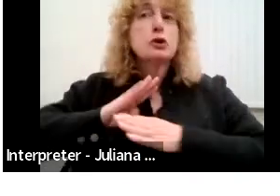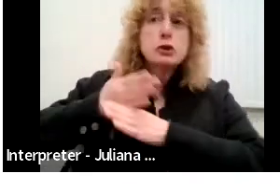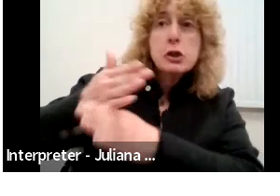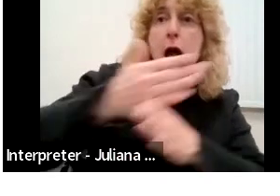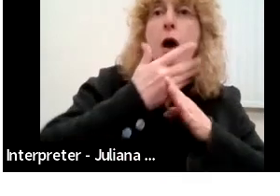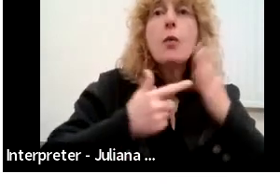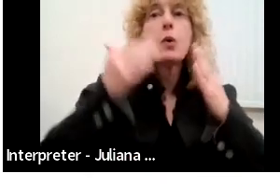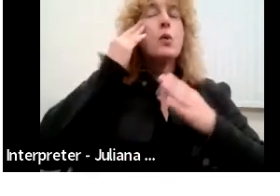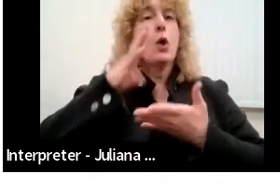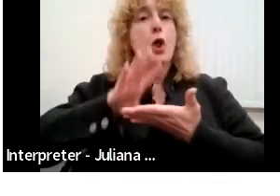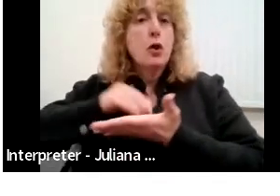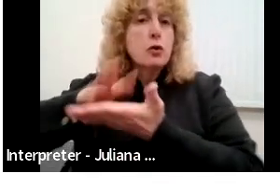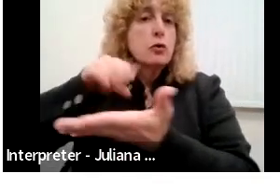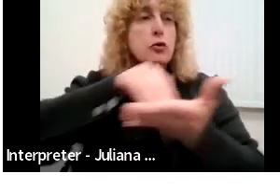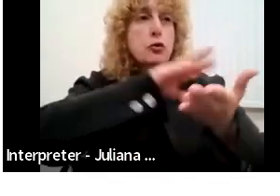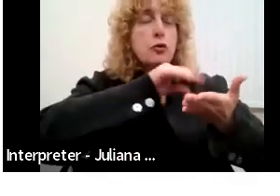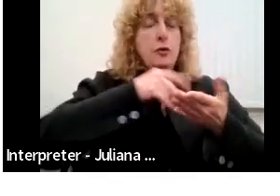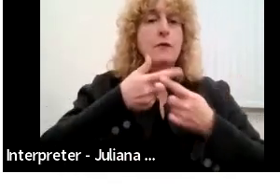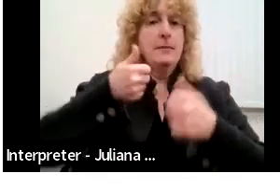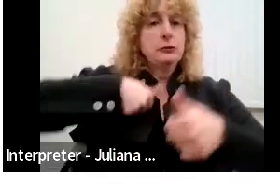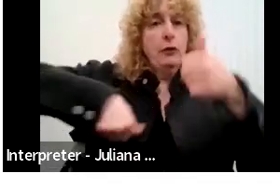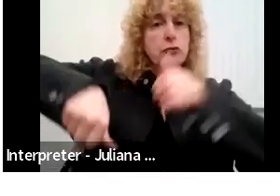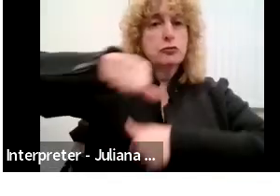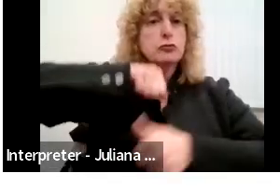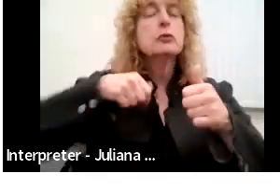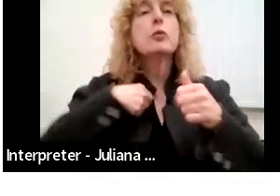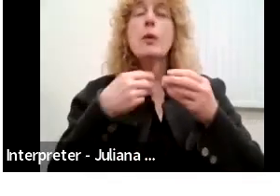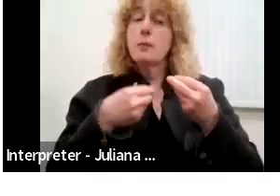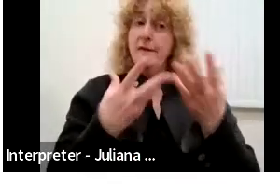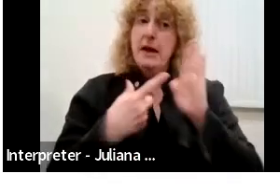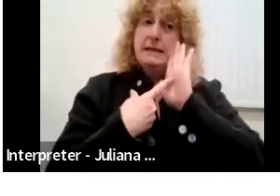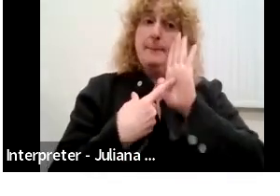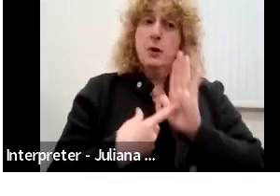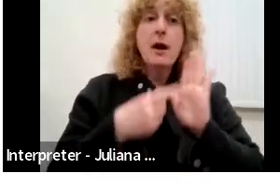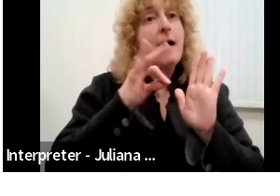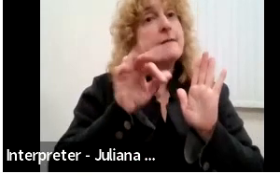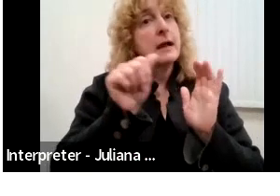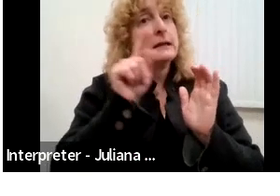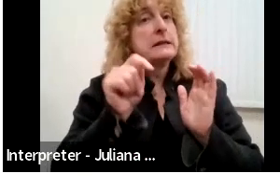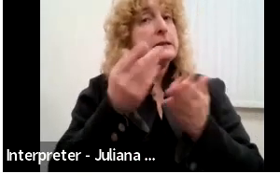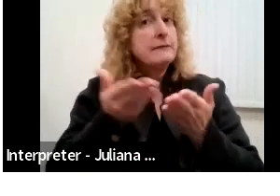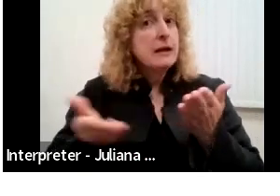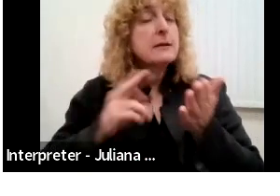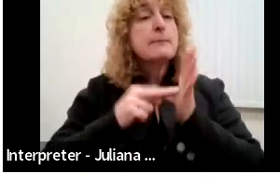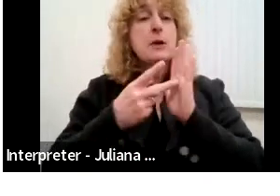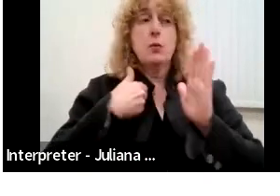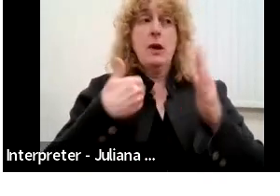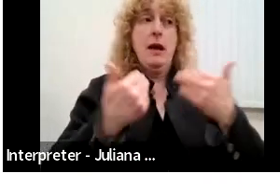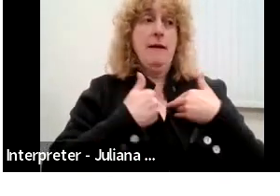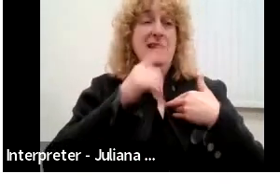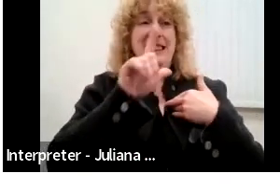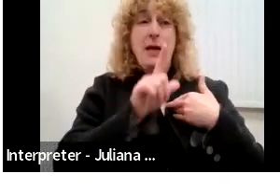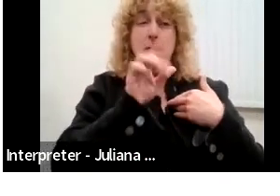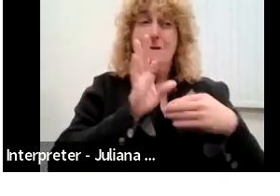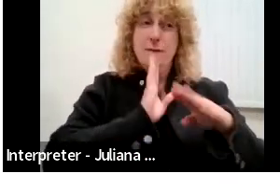other. And we provide demonstrations of assistive technology devices. So that means we have a library of over